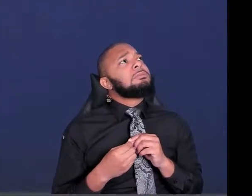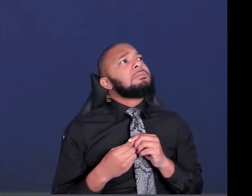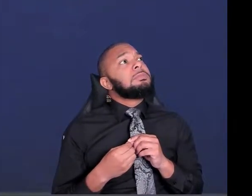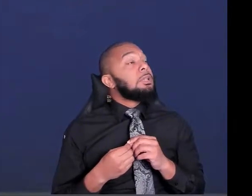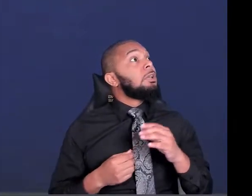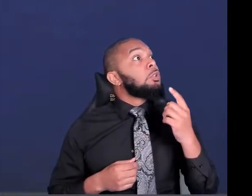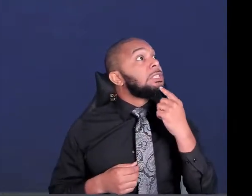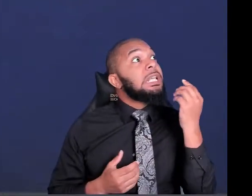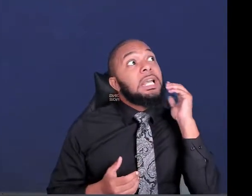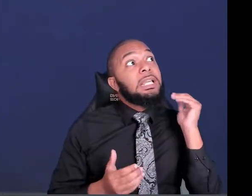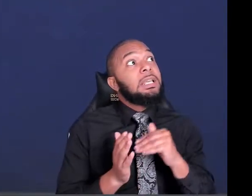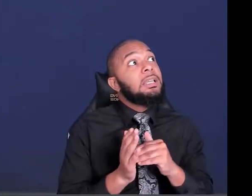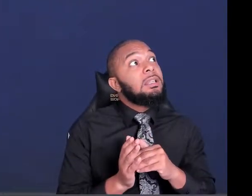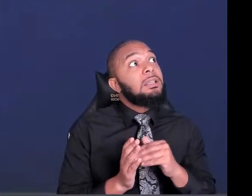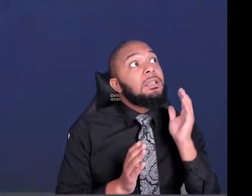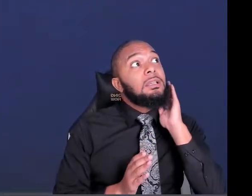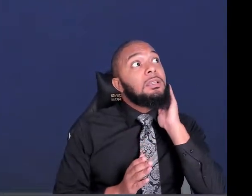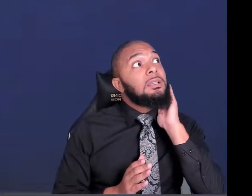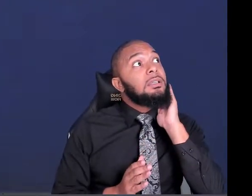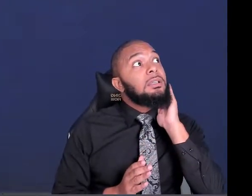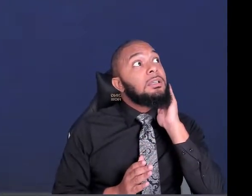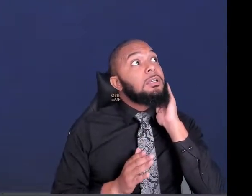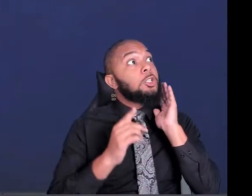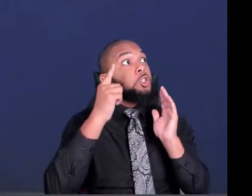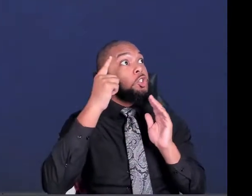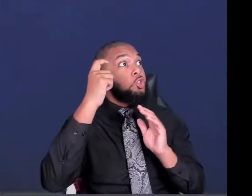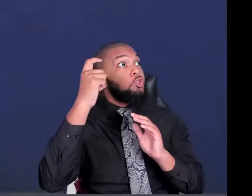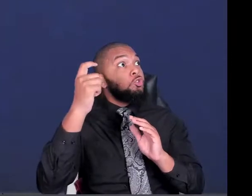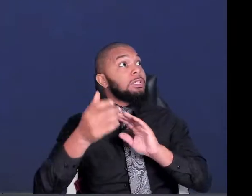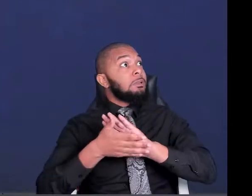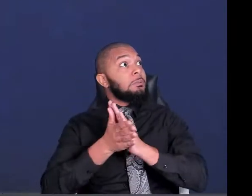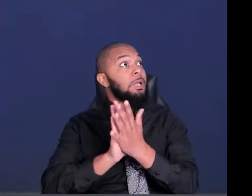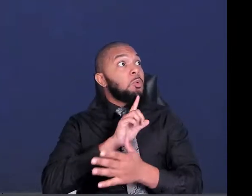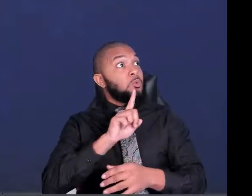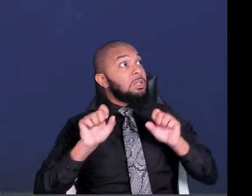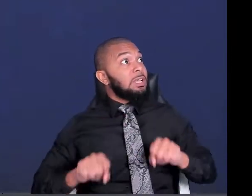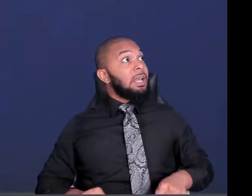What's that you say? Dreams do come true?